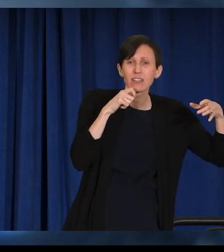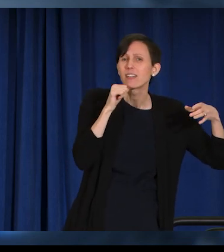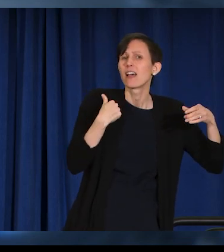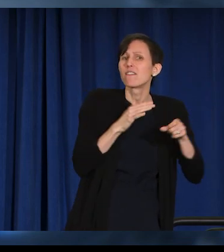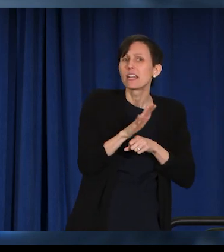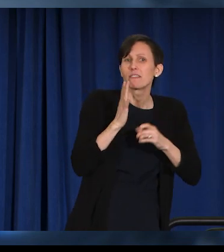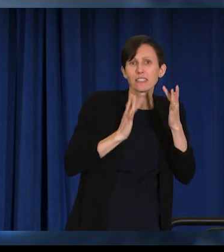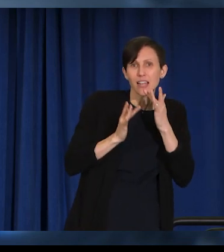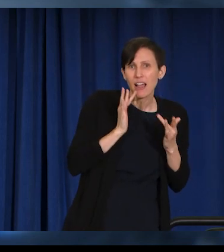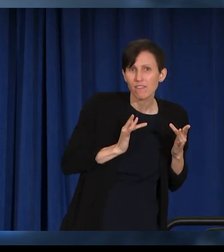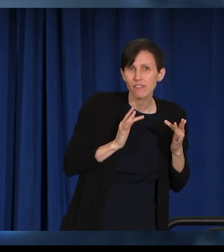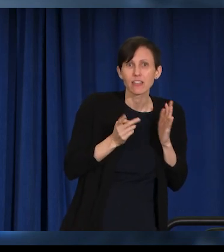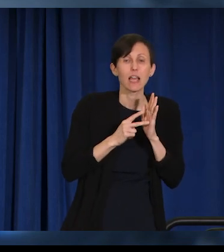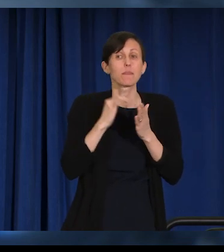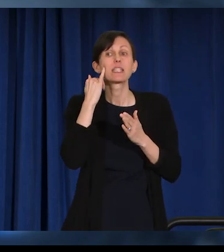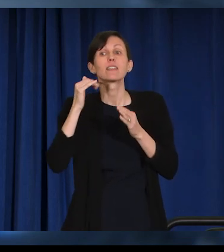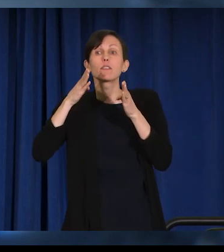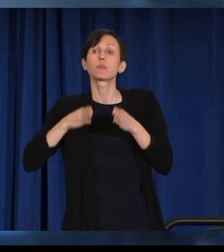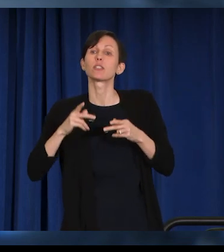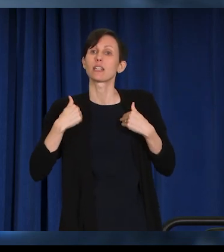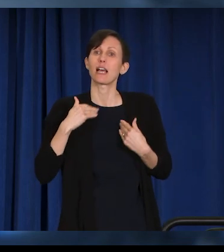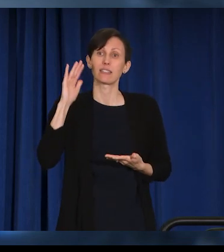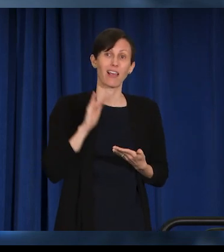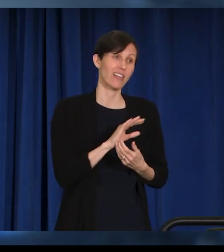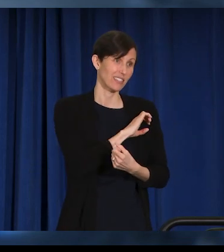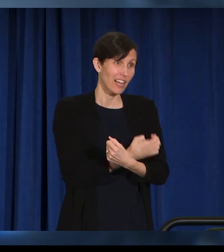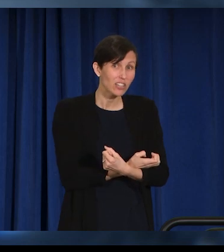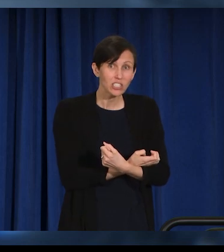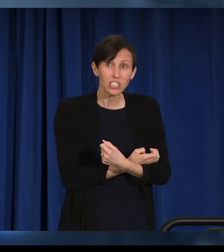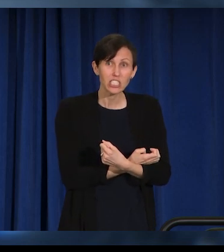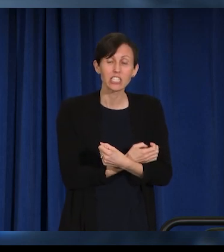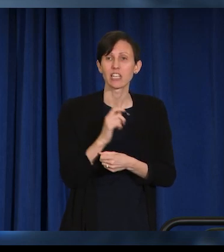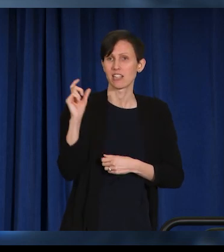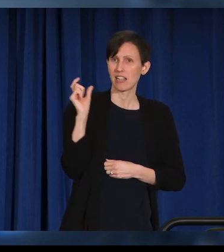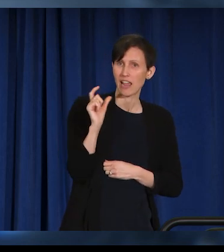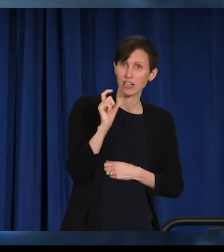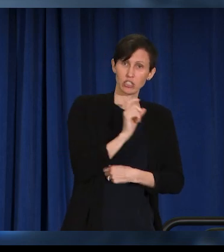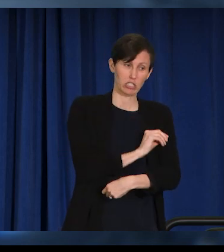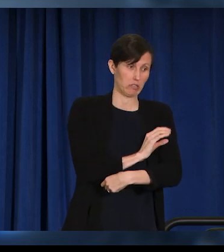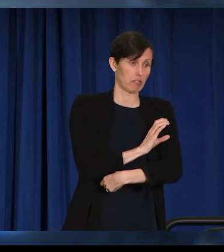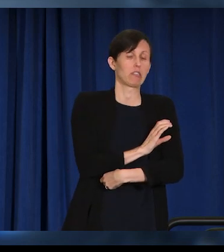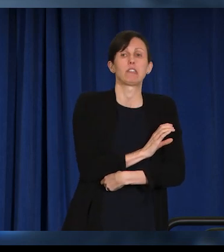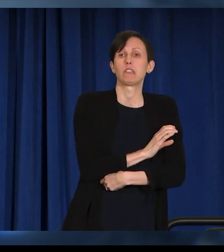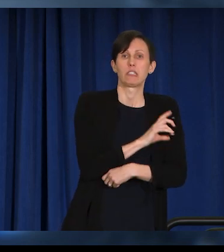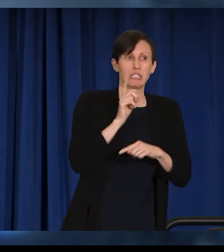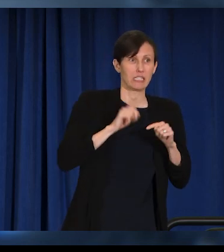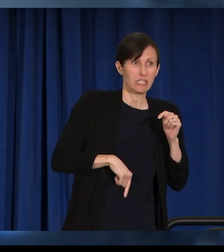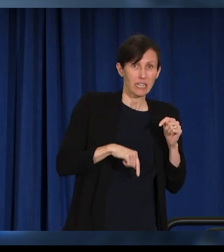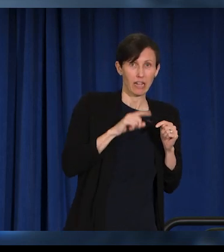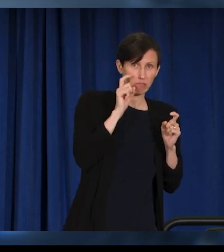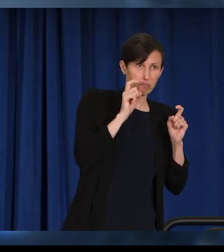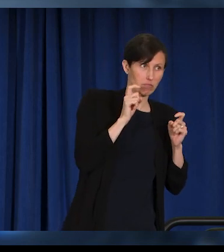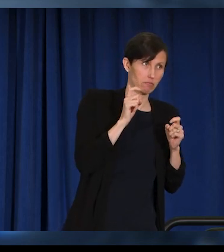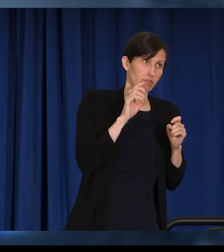the individual has less energy available to assign to executive functioning activities.